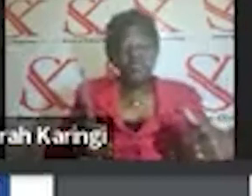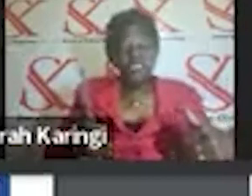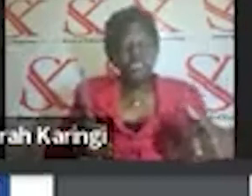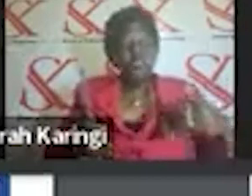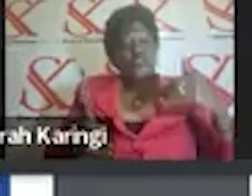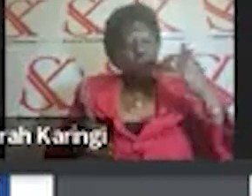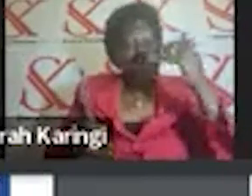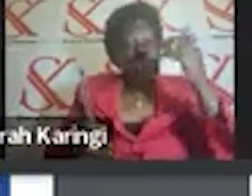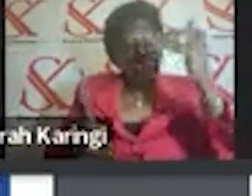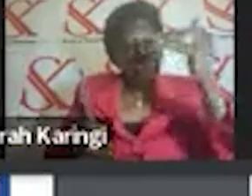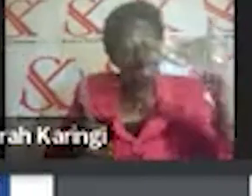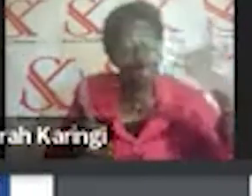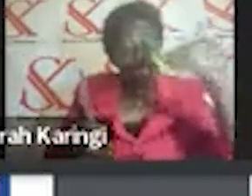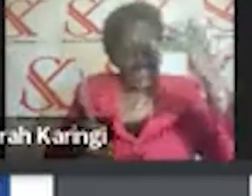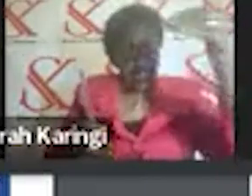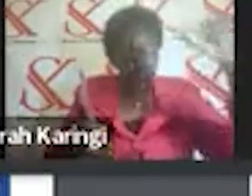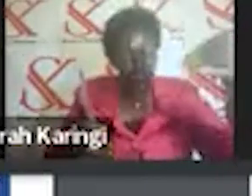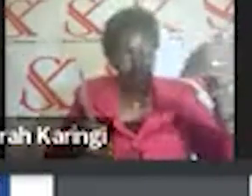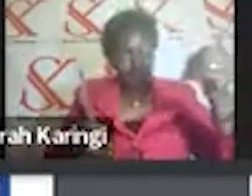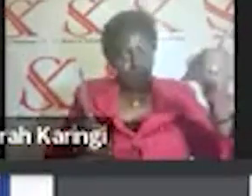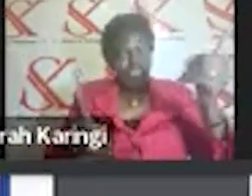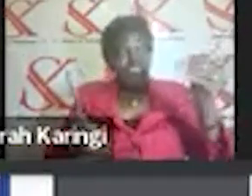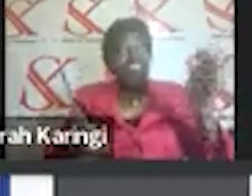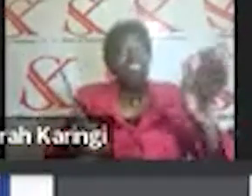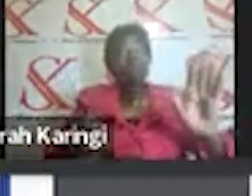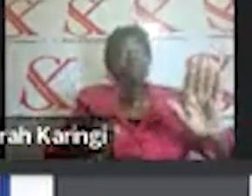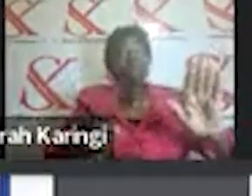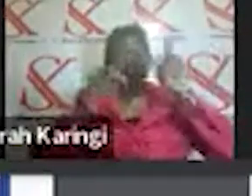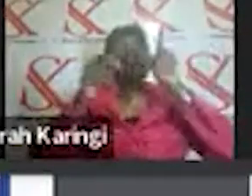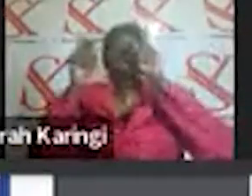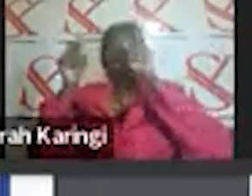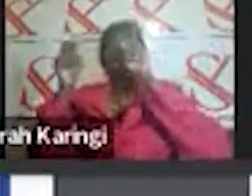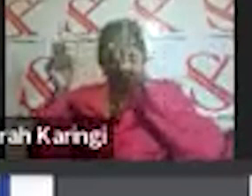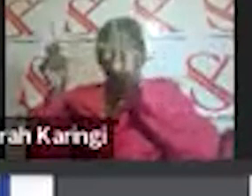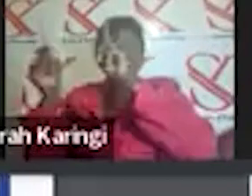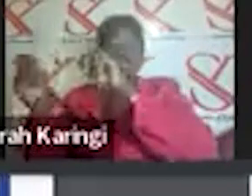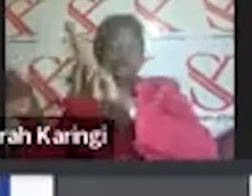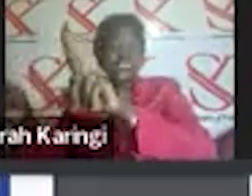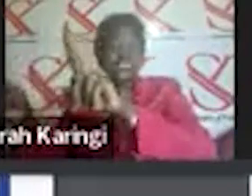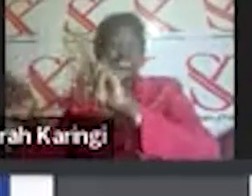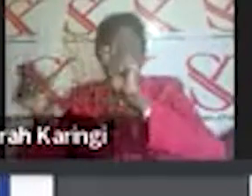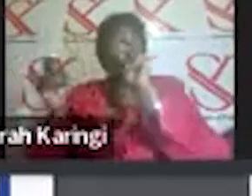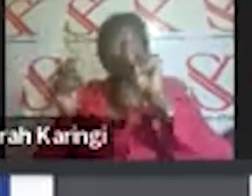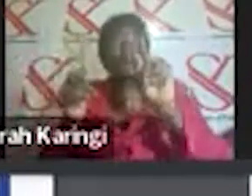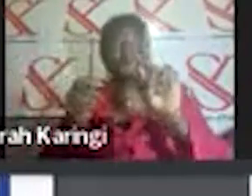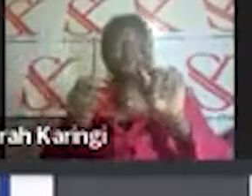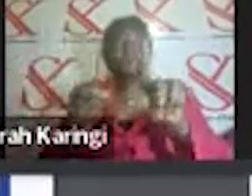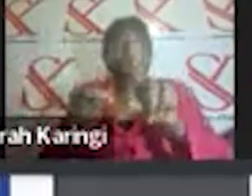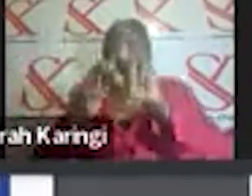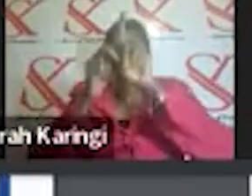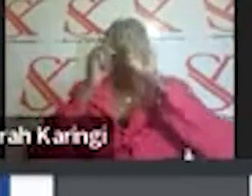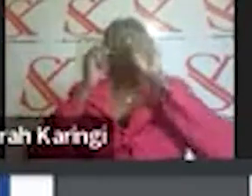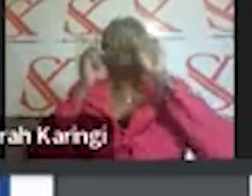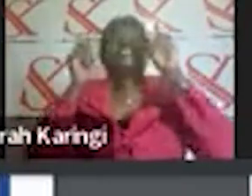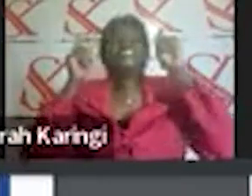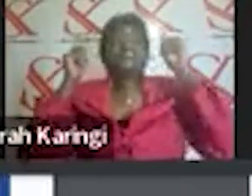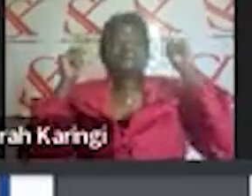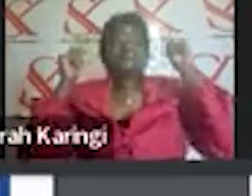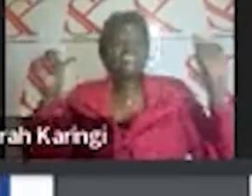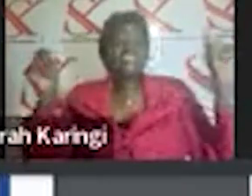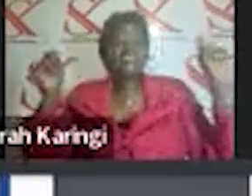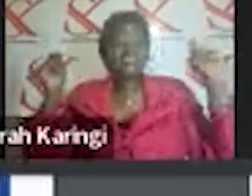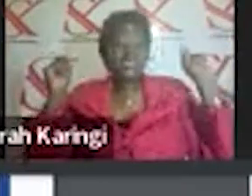You know what? Through that relationship, she can now be able to take you to somebody who probably always